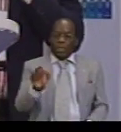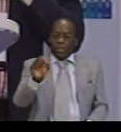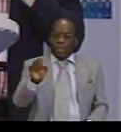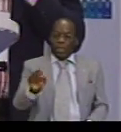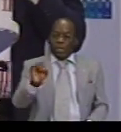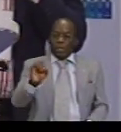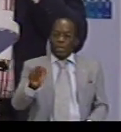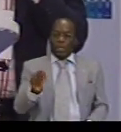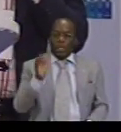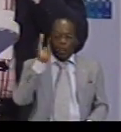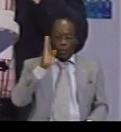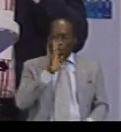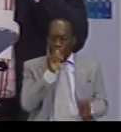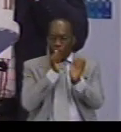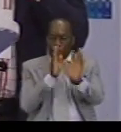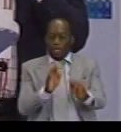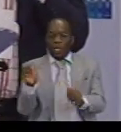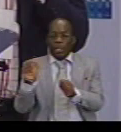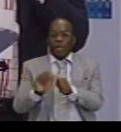world.